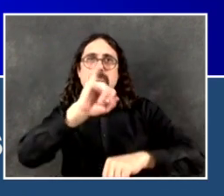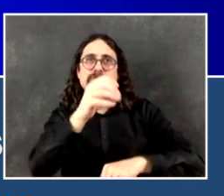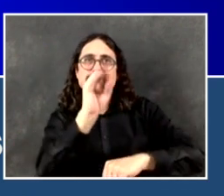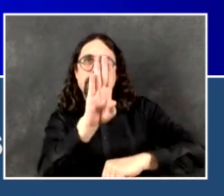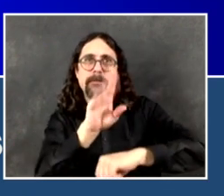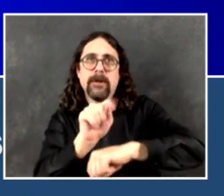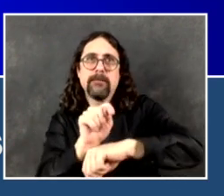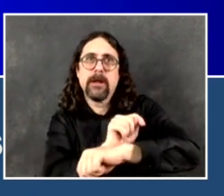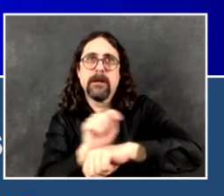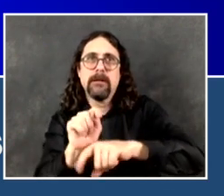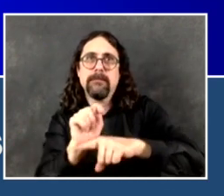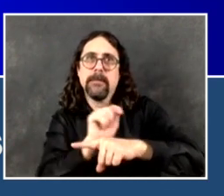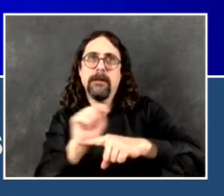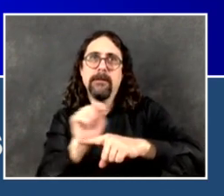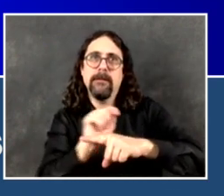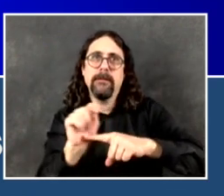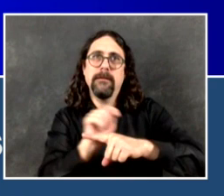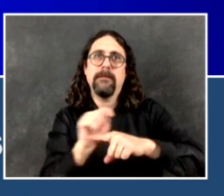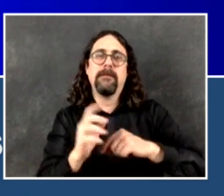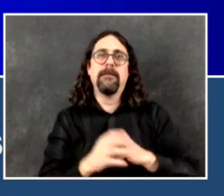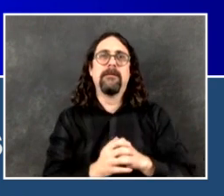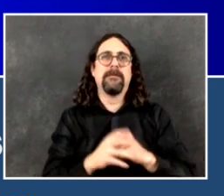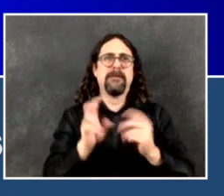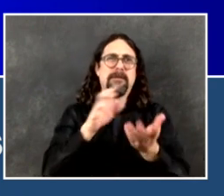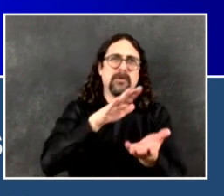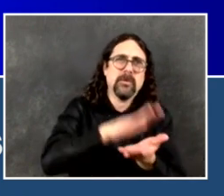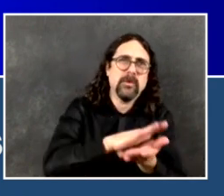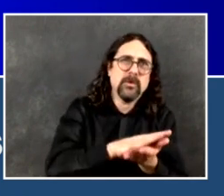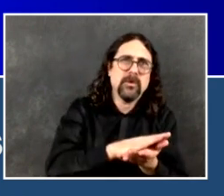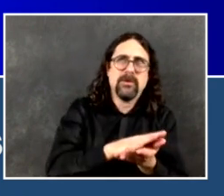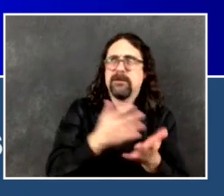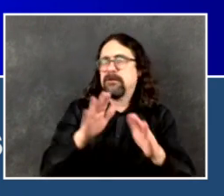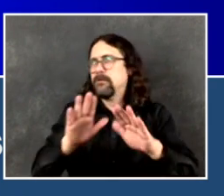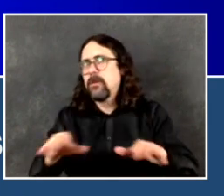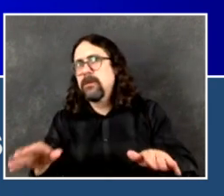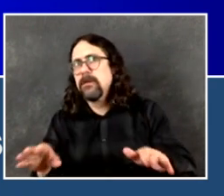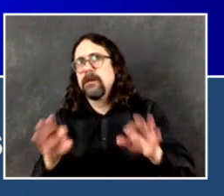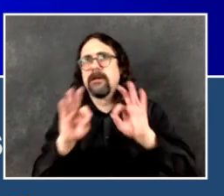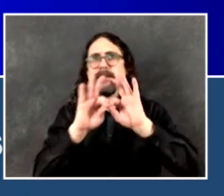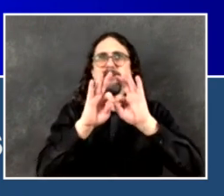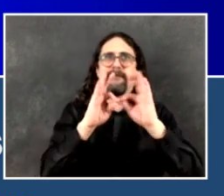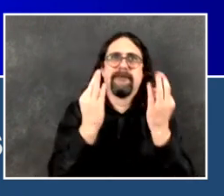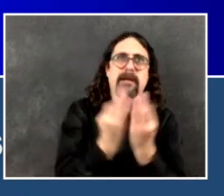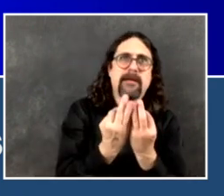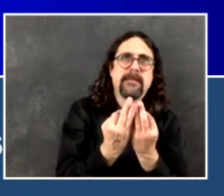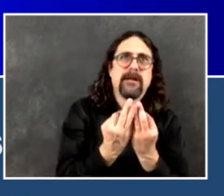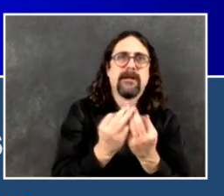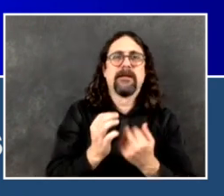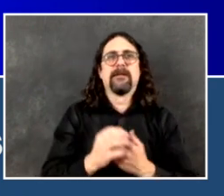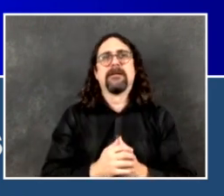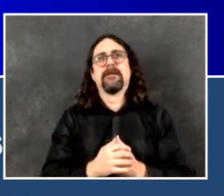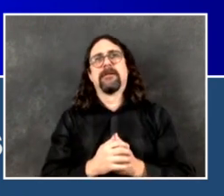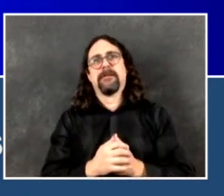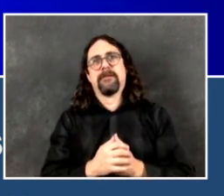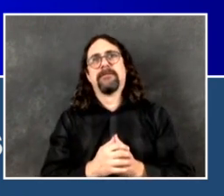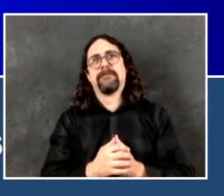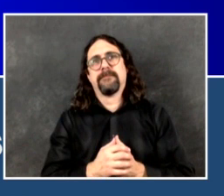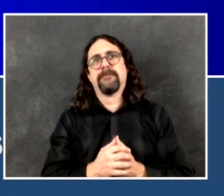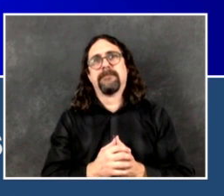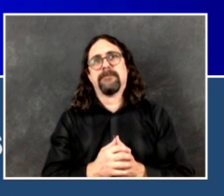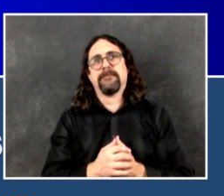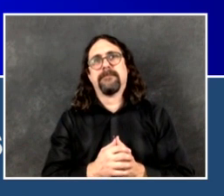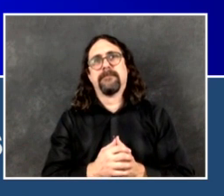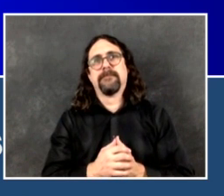and families and educators have gone through, thinking also about all parts of our education system, how we work